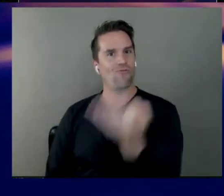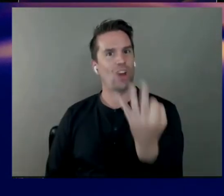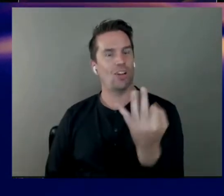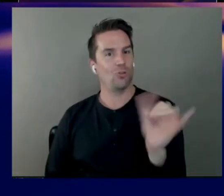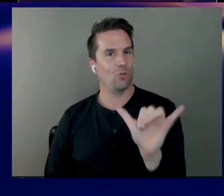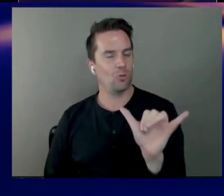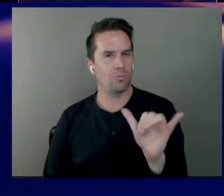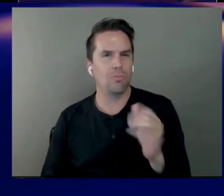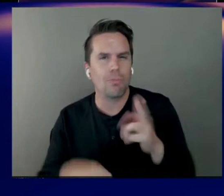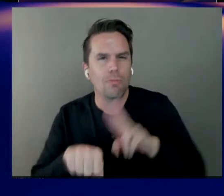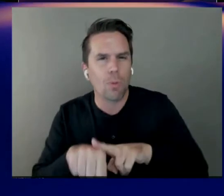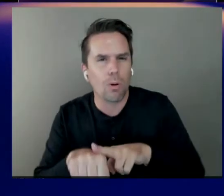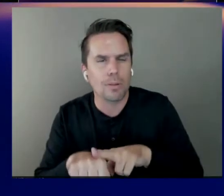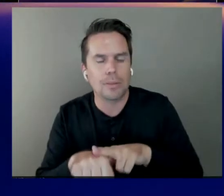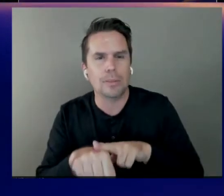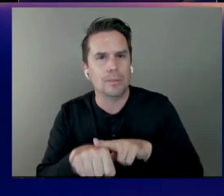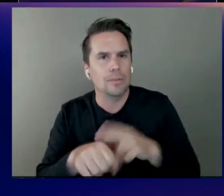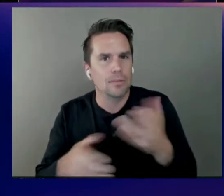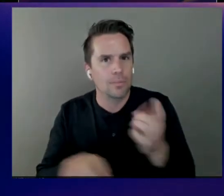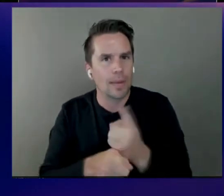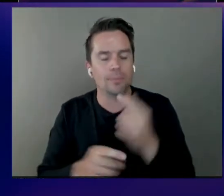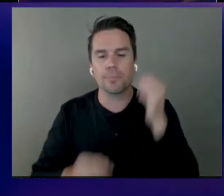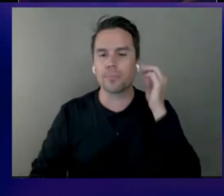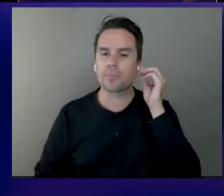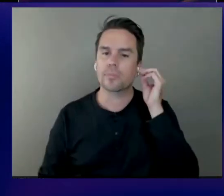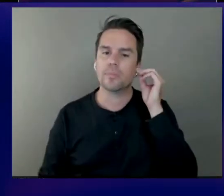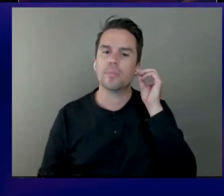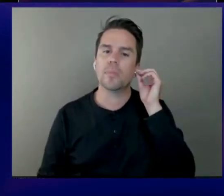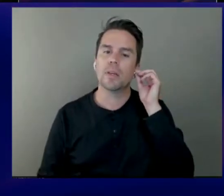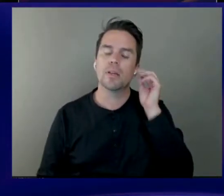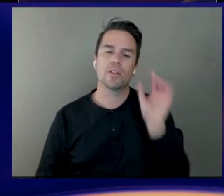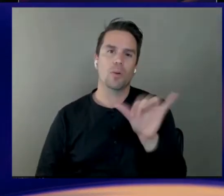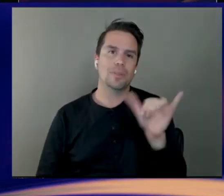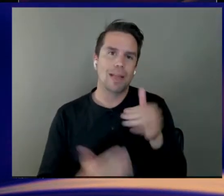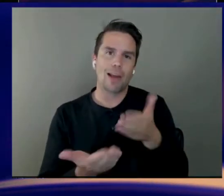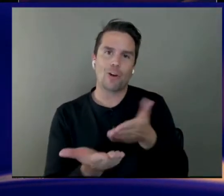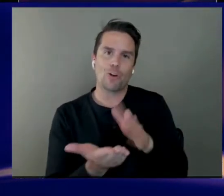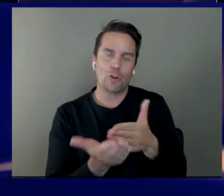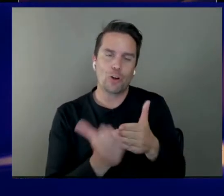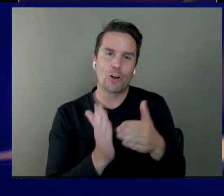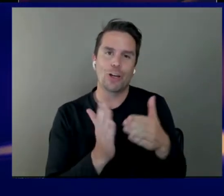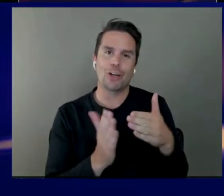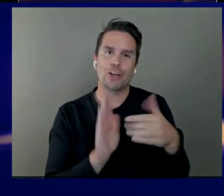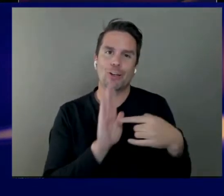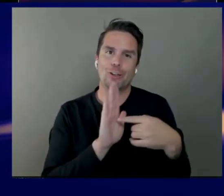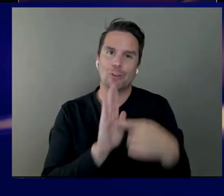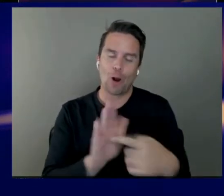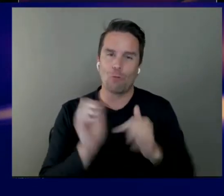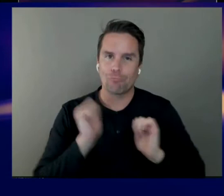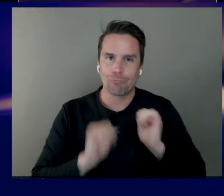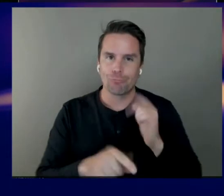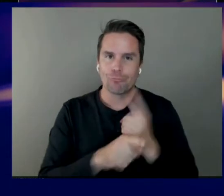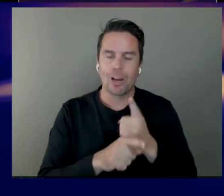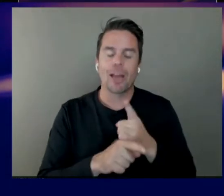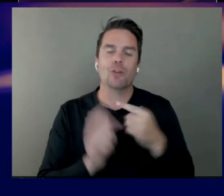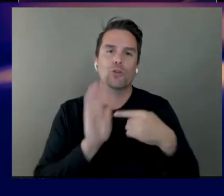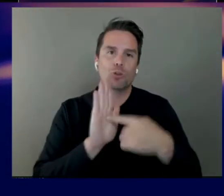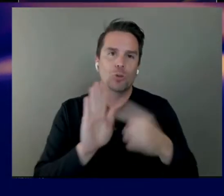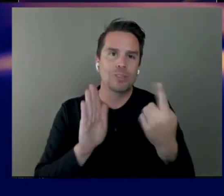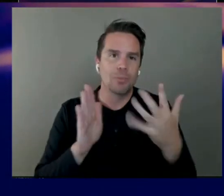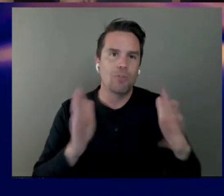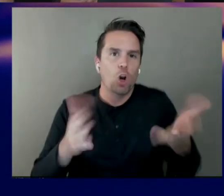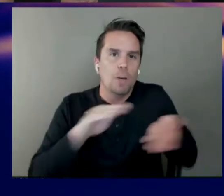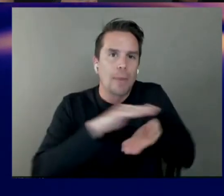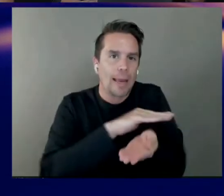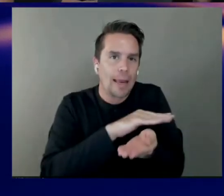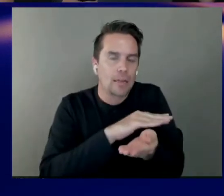Yeah. So this is kind of like one of those cooking shows where I can take something that I've already baked. Oh, it smells delicious. Oh,